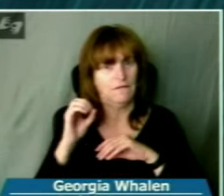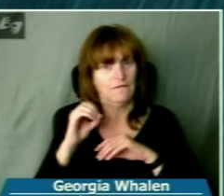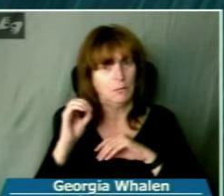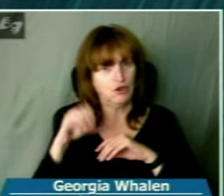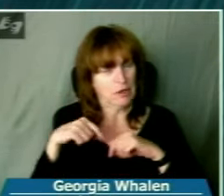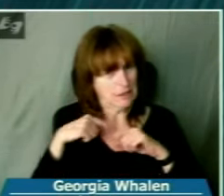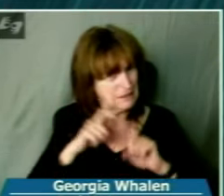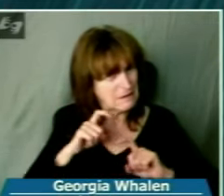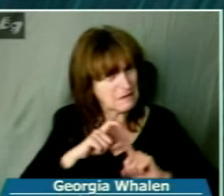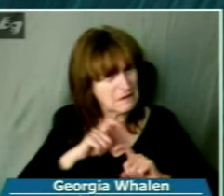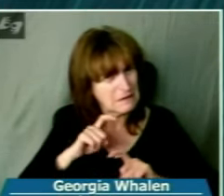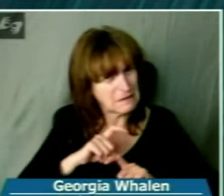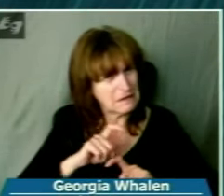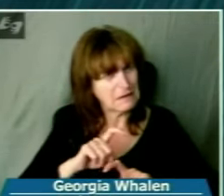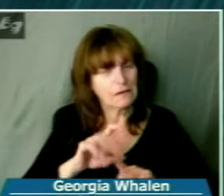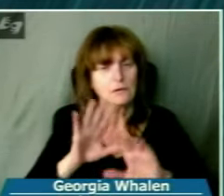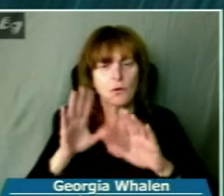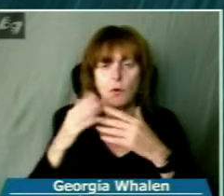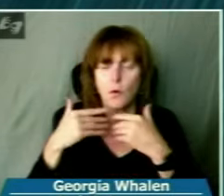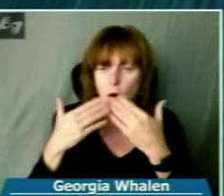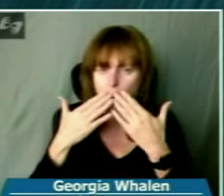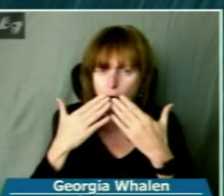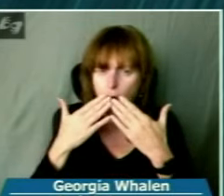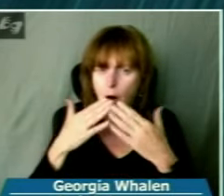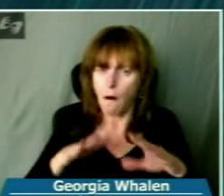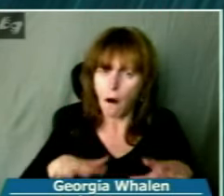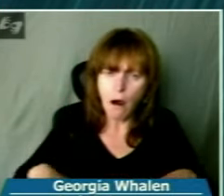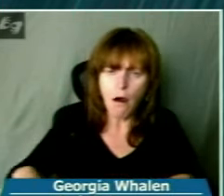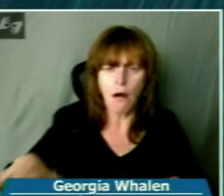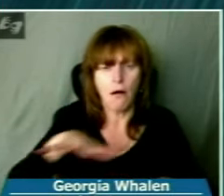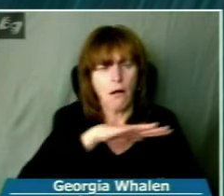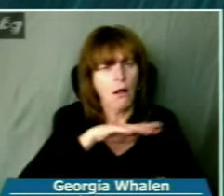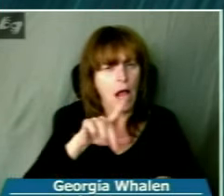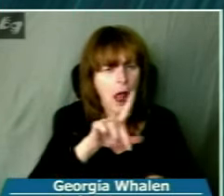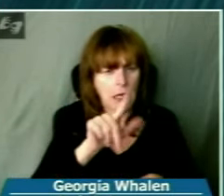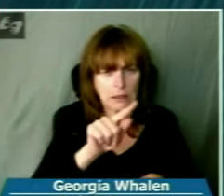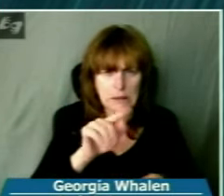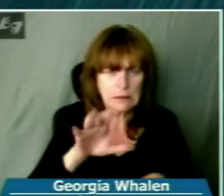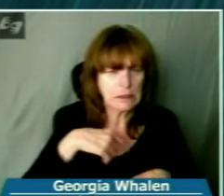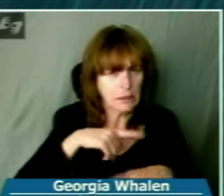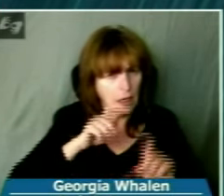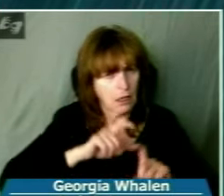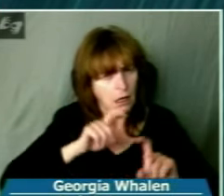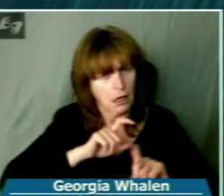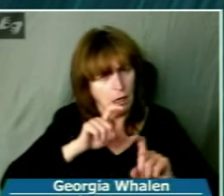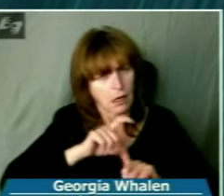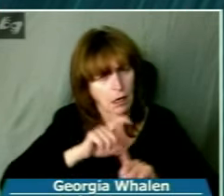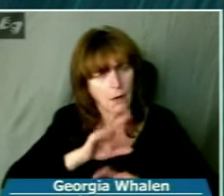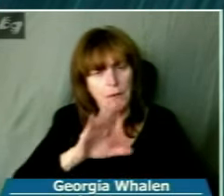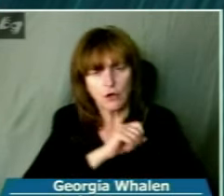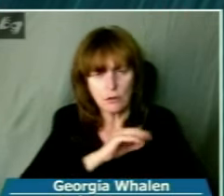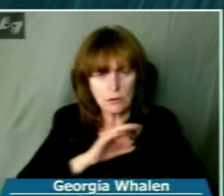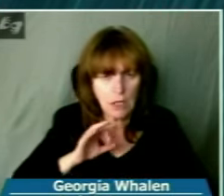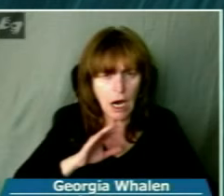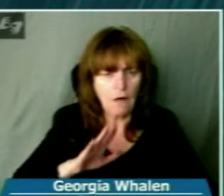so huge thank you out to all the long-term care homes who have done all this testing, to the people